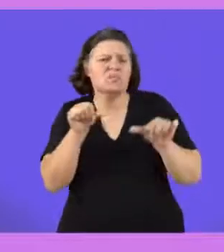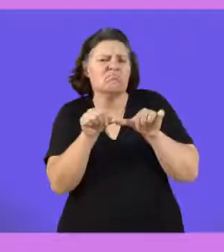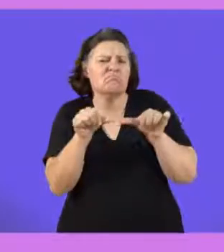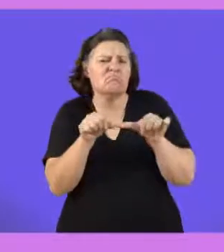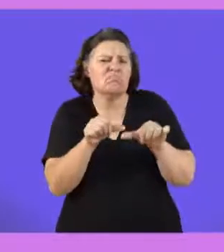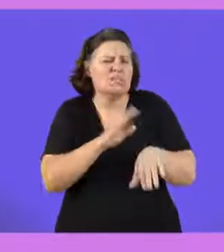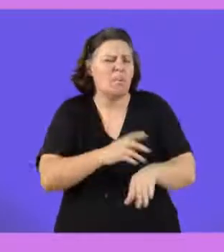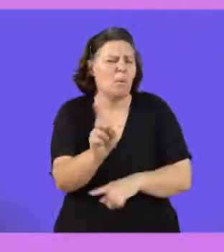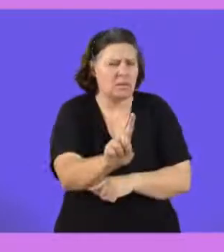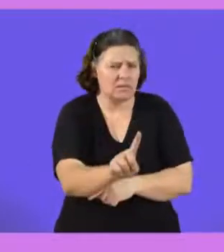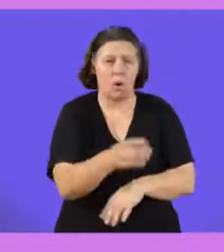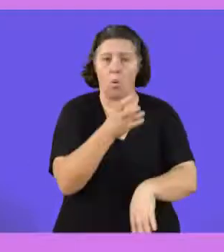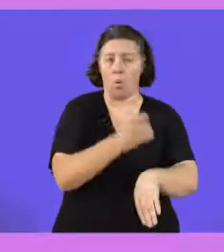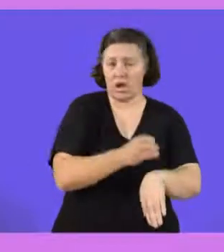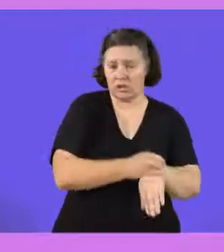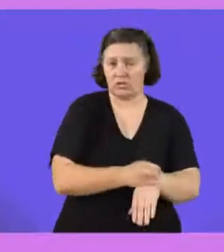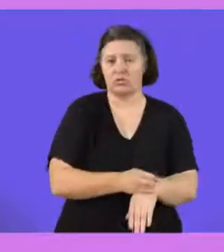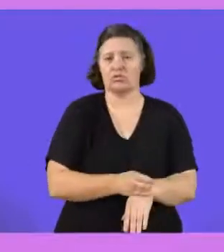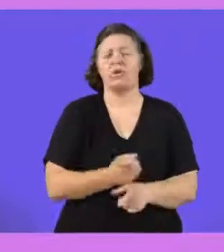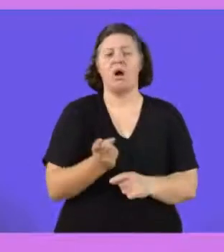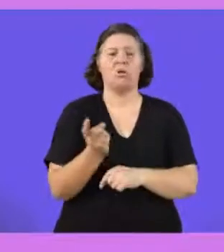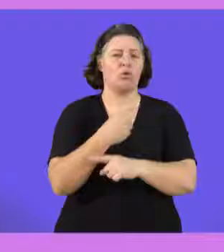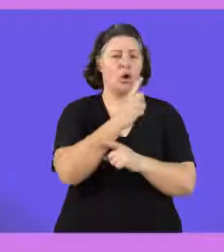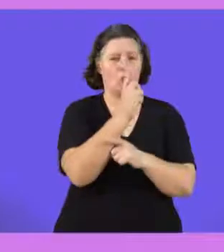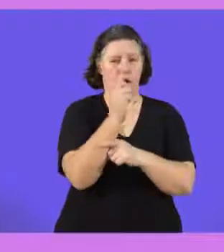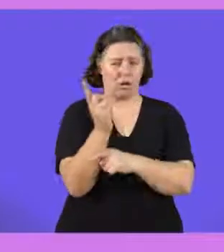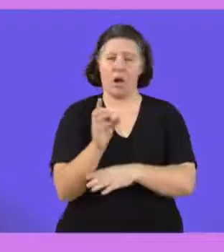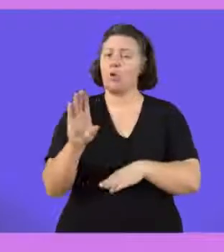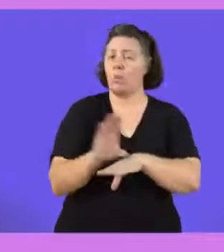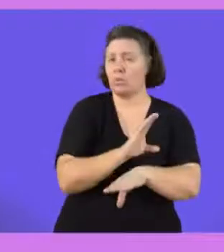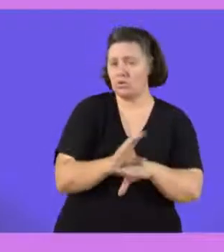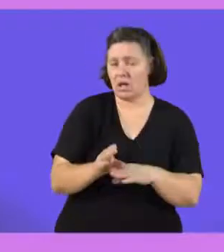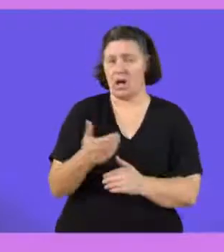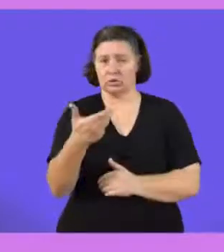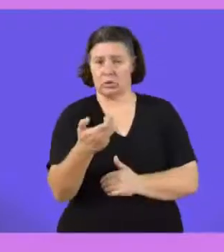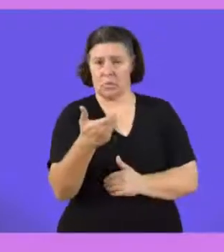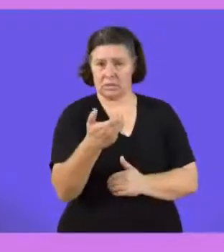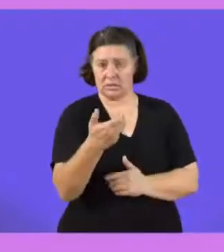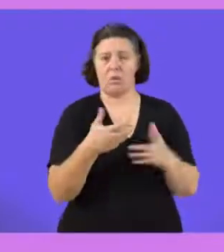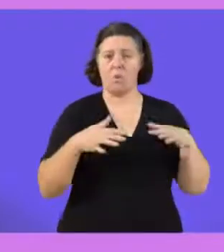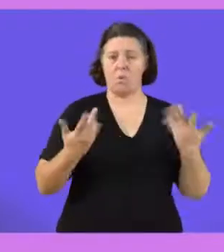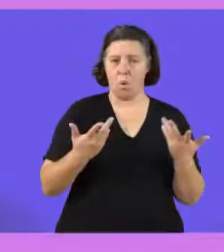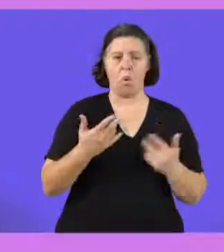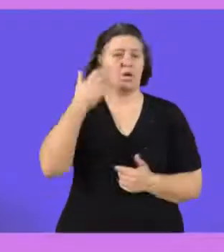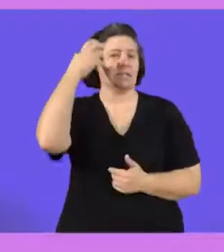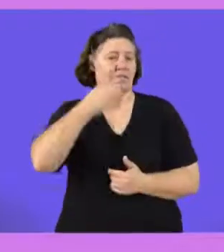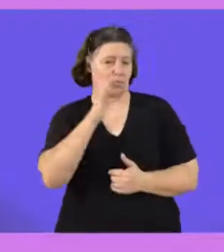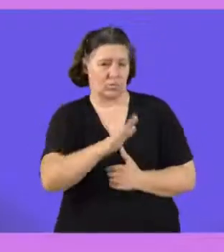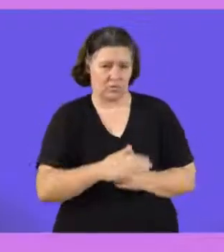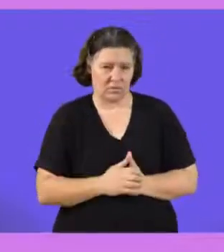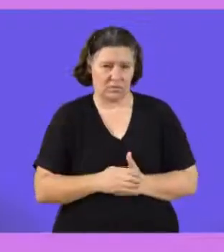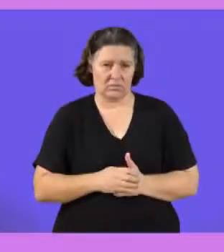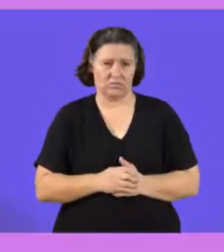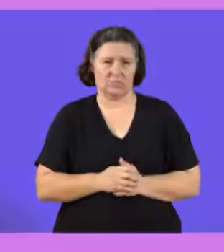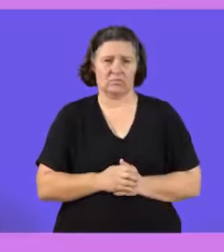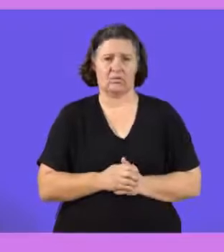instrument used to measure time, it can be a watch, a clock, computer, a stopwatch, or a cell